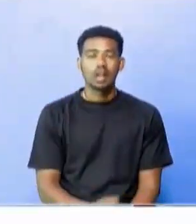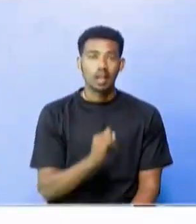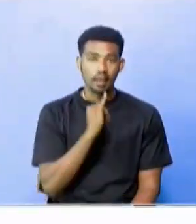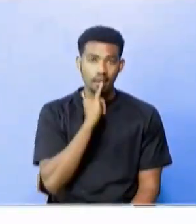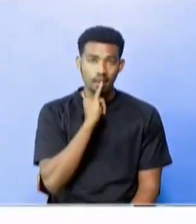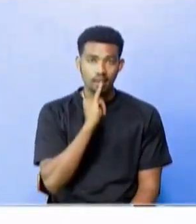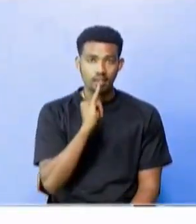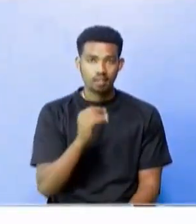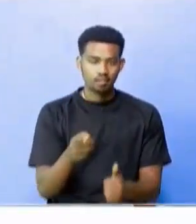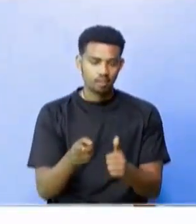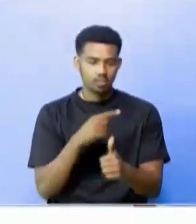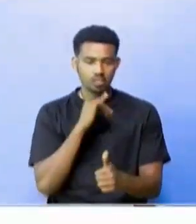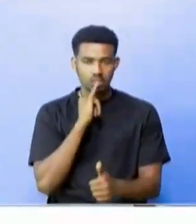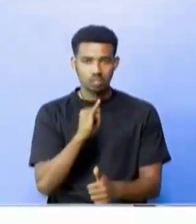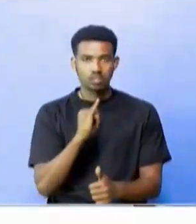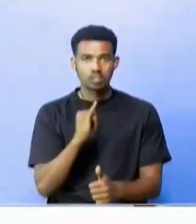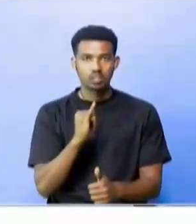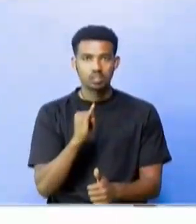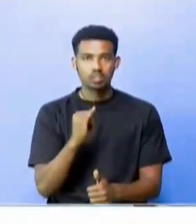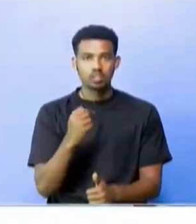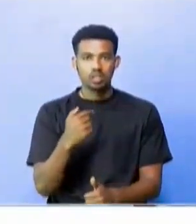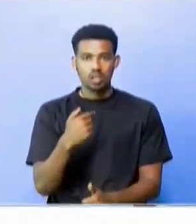is, are,